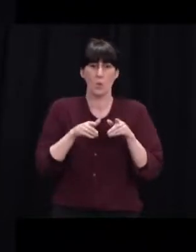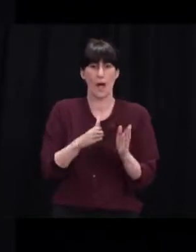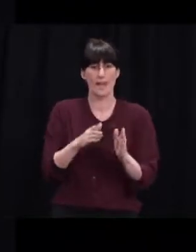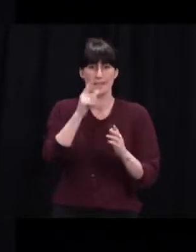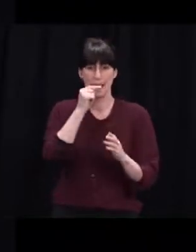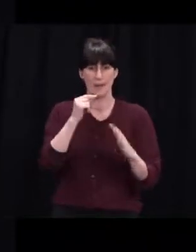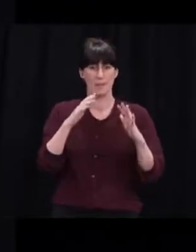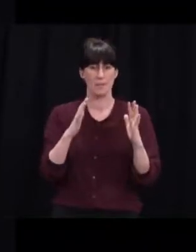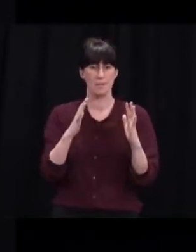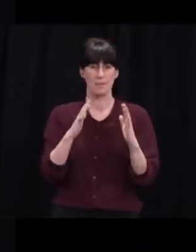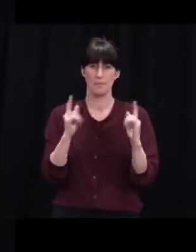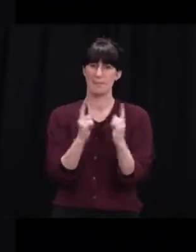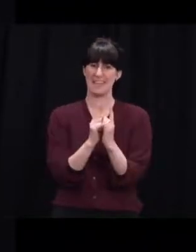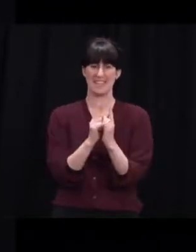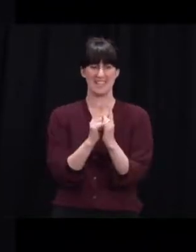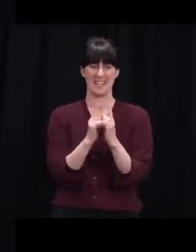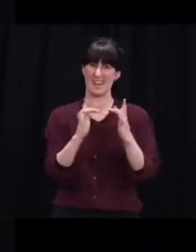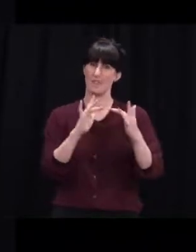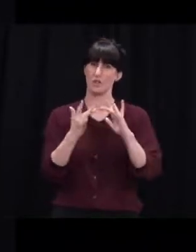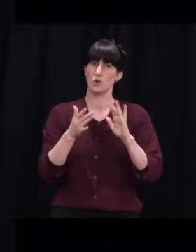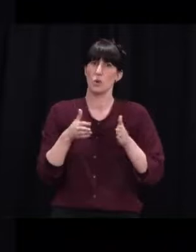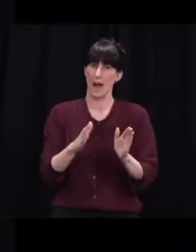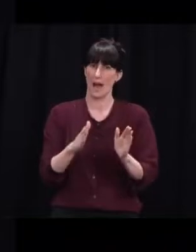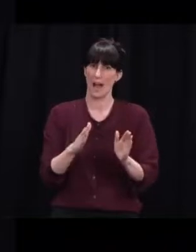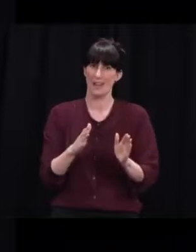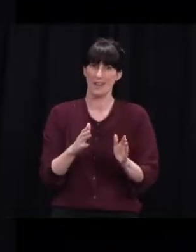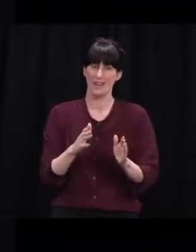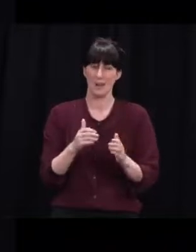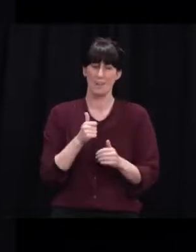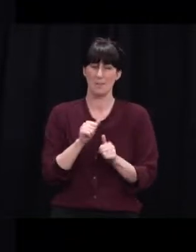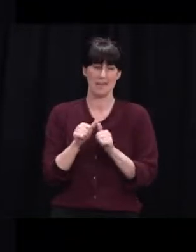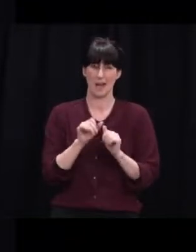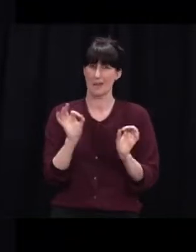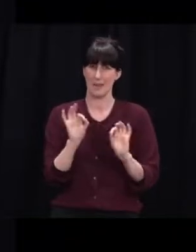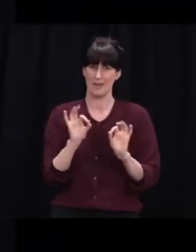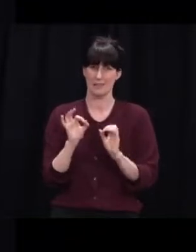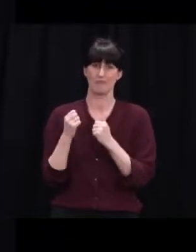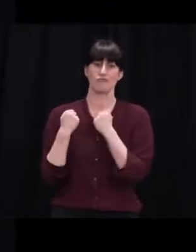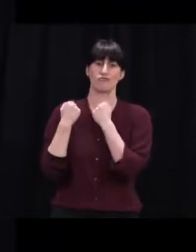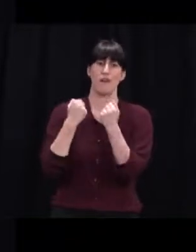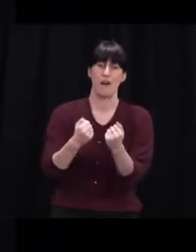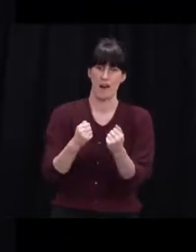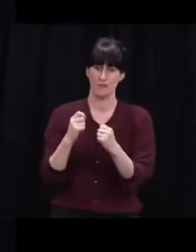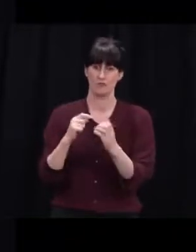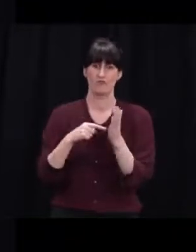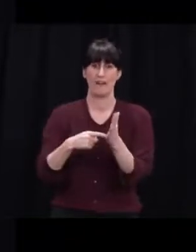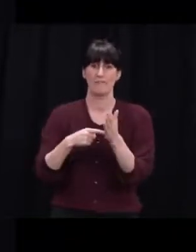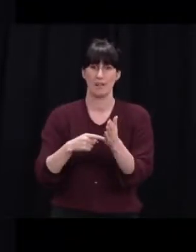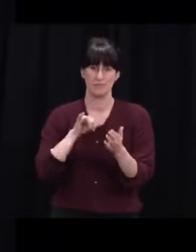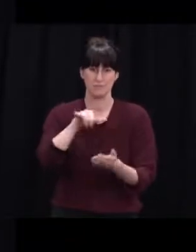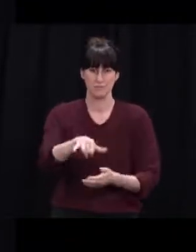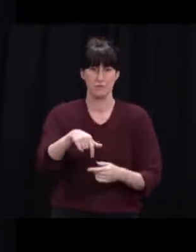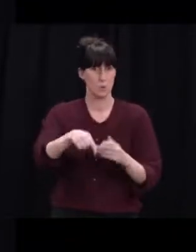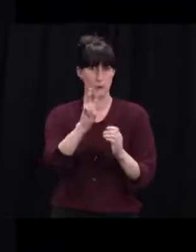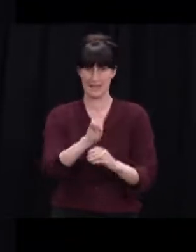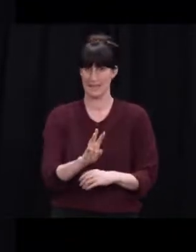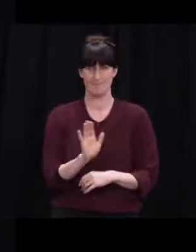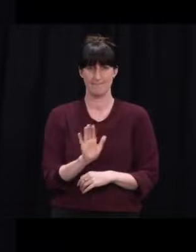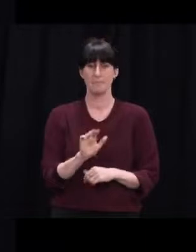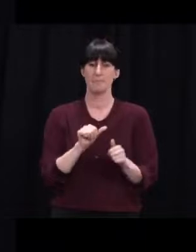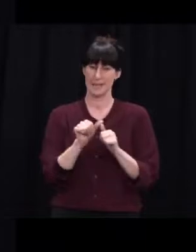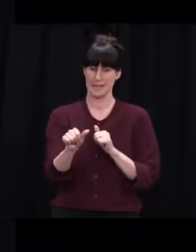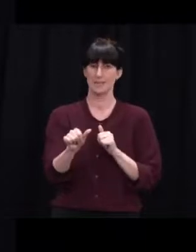later. So the government's view is that we should explore all opportunities for Parliament to be able to meet virtually rather than